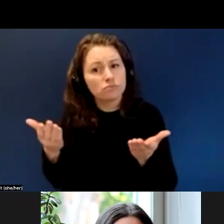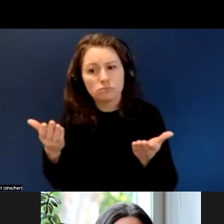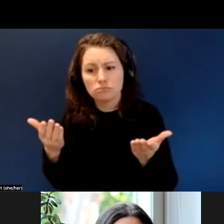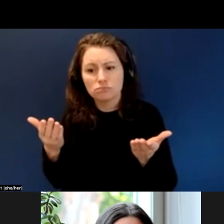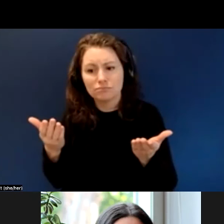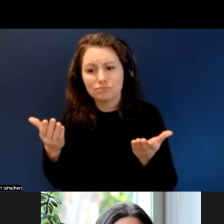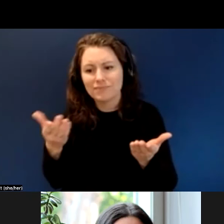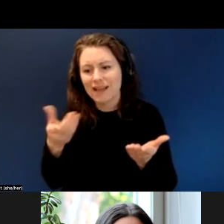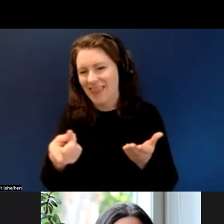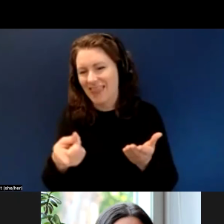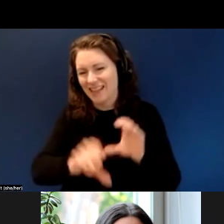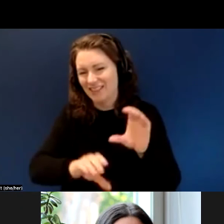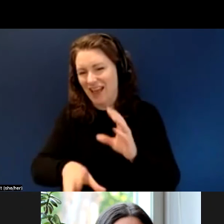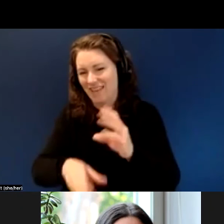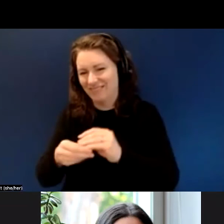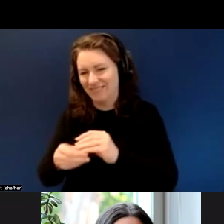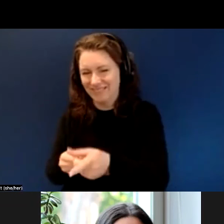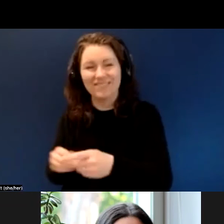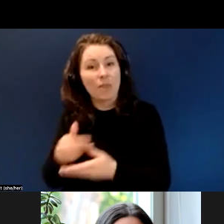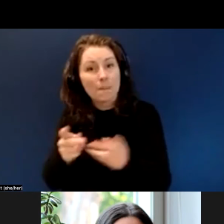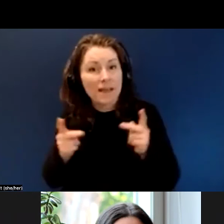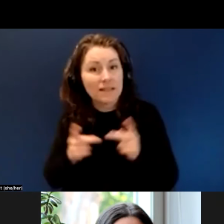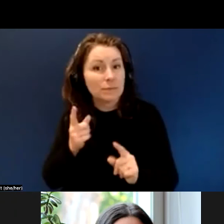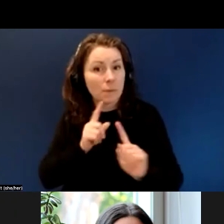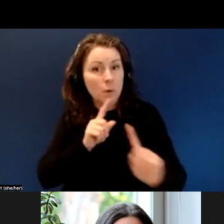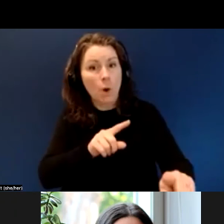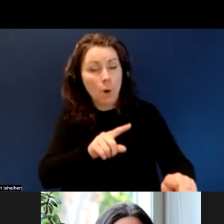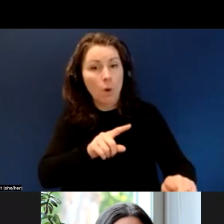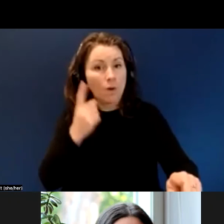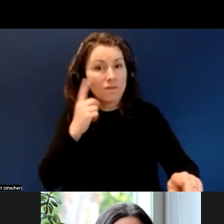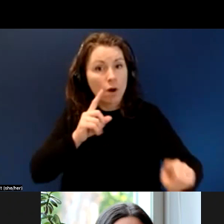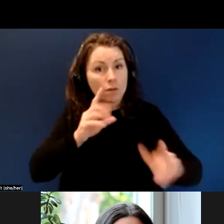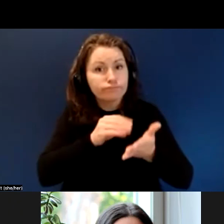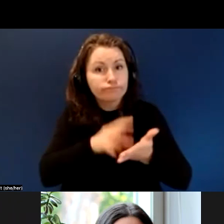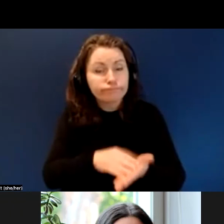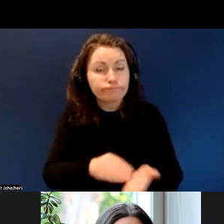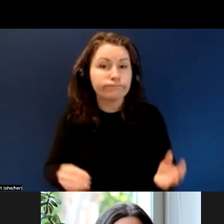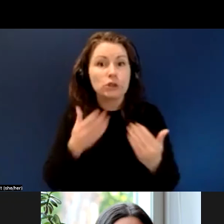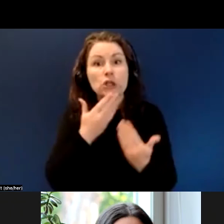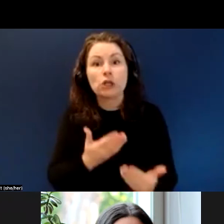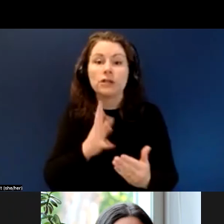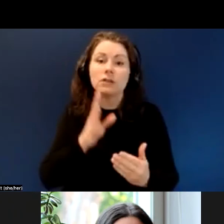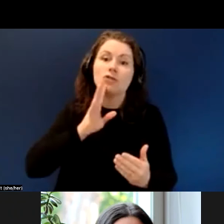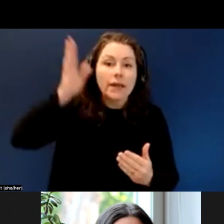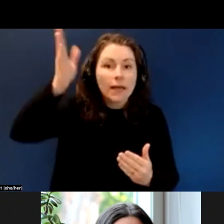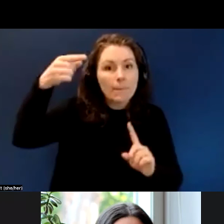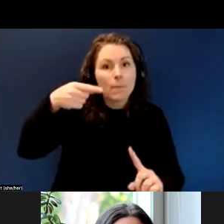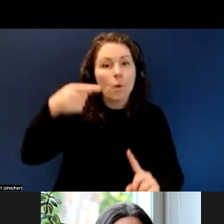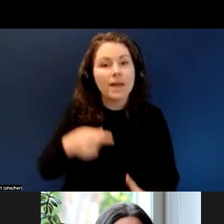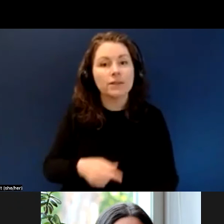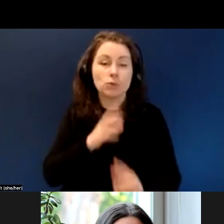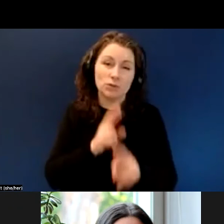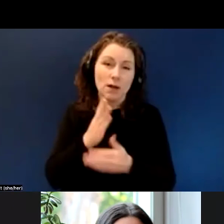everything you're putting in the chat, are there other places you recommend people go to kind of get good talking points to respond to some of the